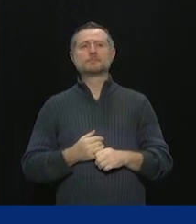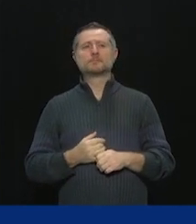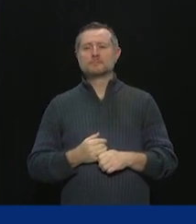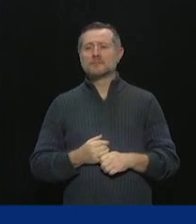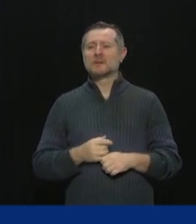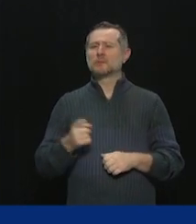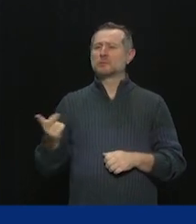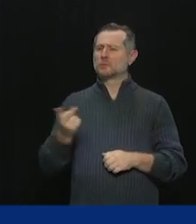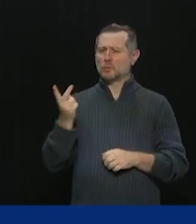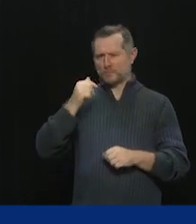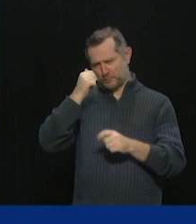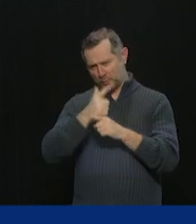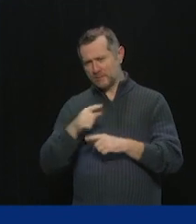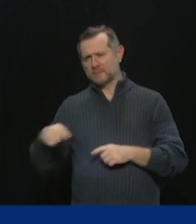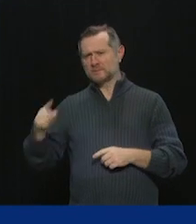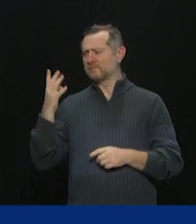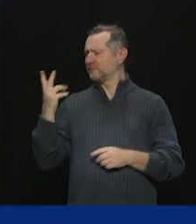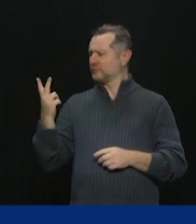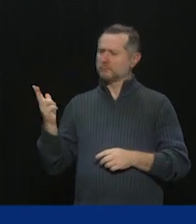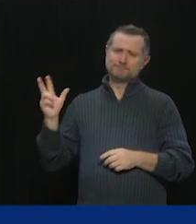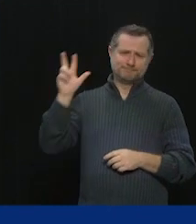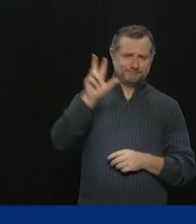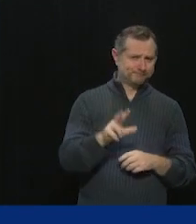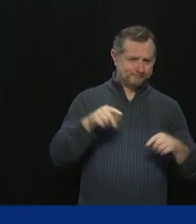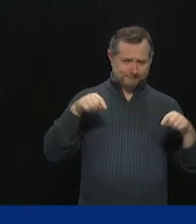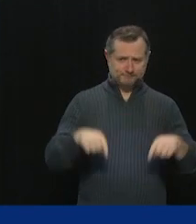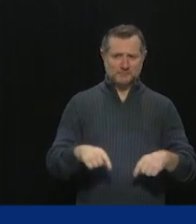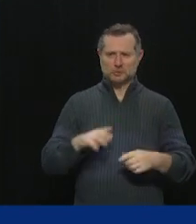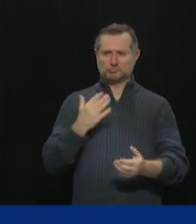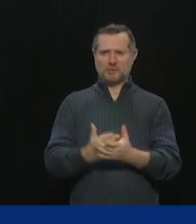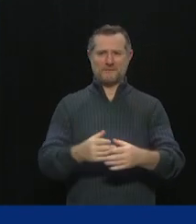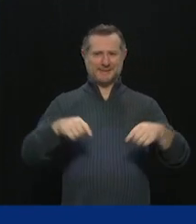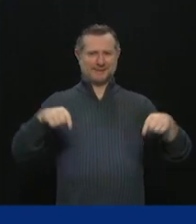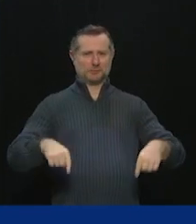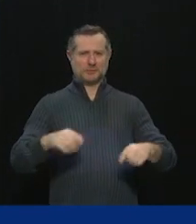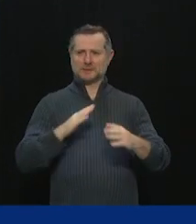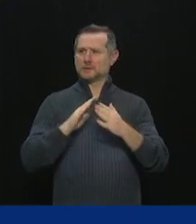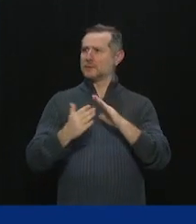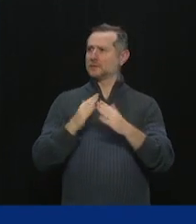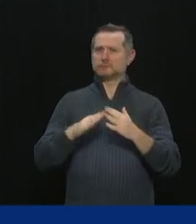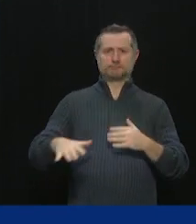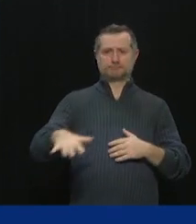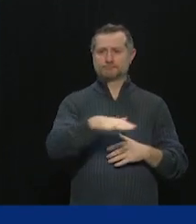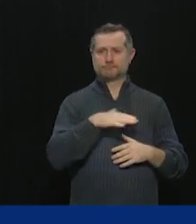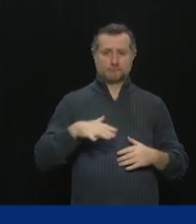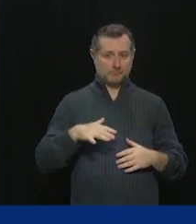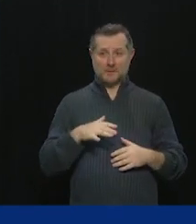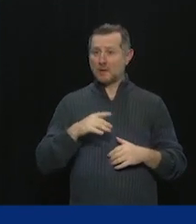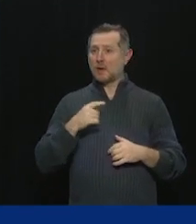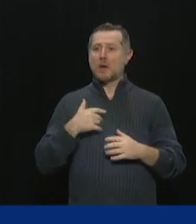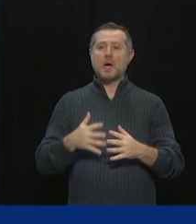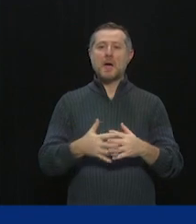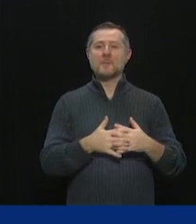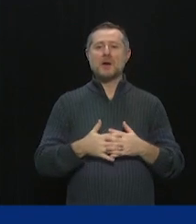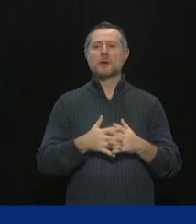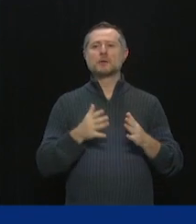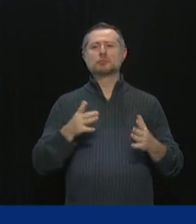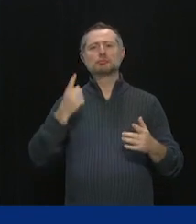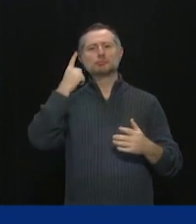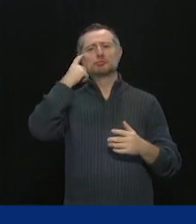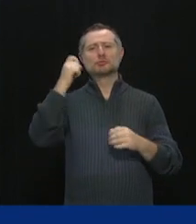Mike. Where they all ended up in this community was living the American dream because they all became union